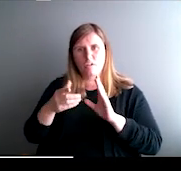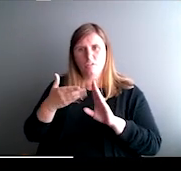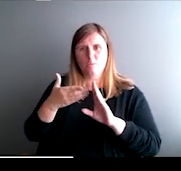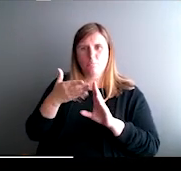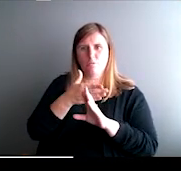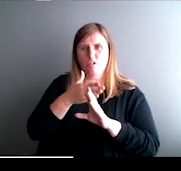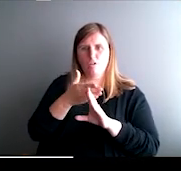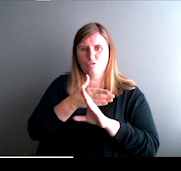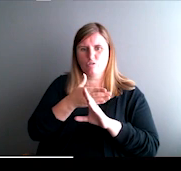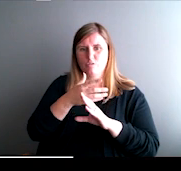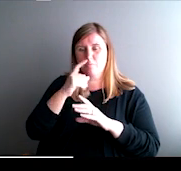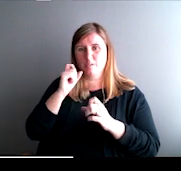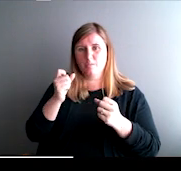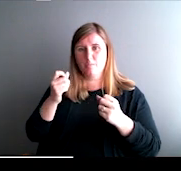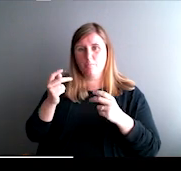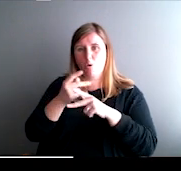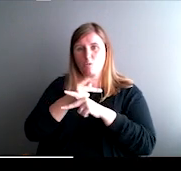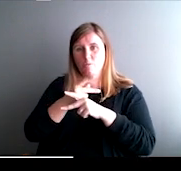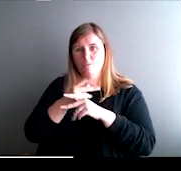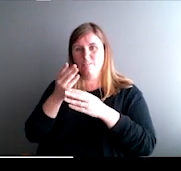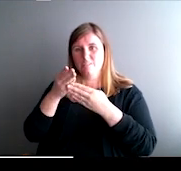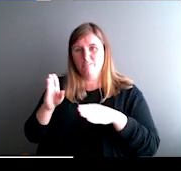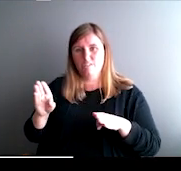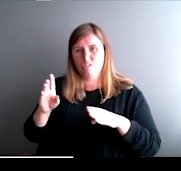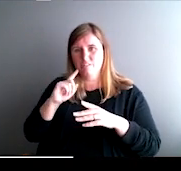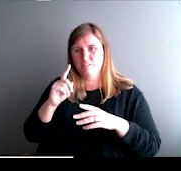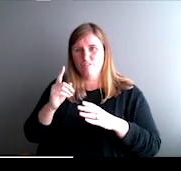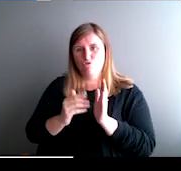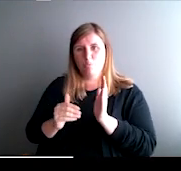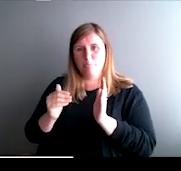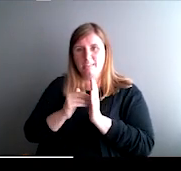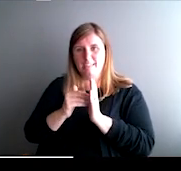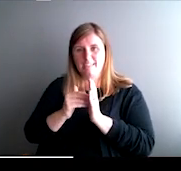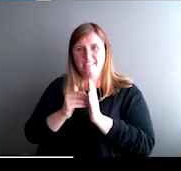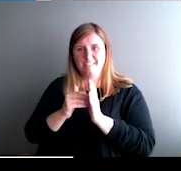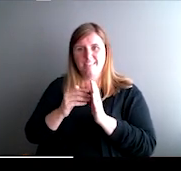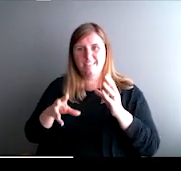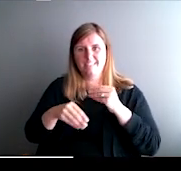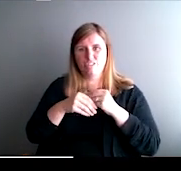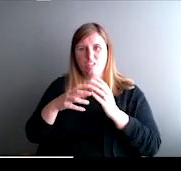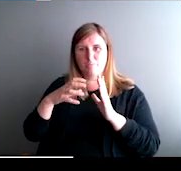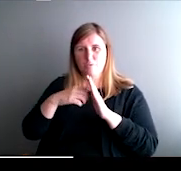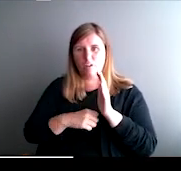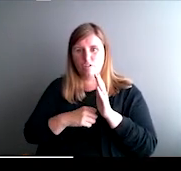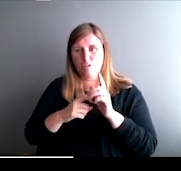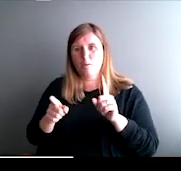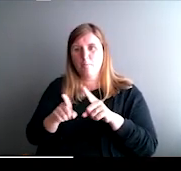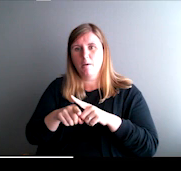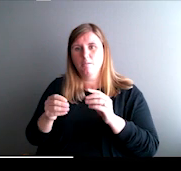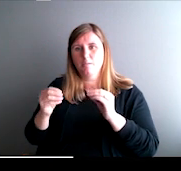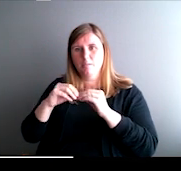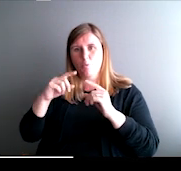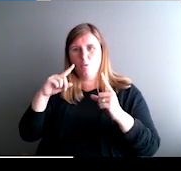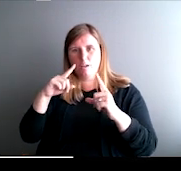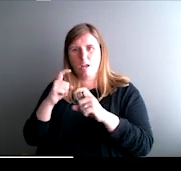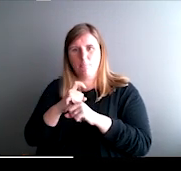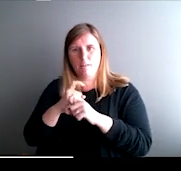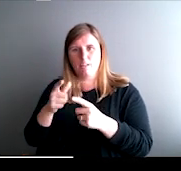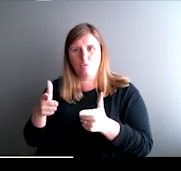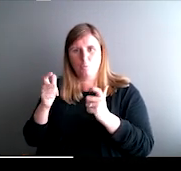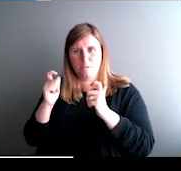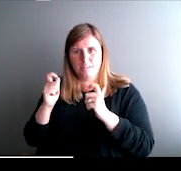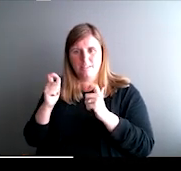precursors because multiplication and division is just repeated addition and subtraction, but it gets very much more complex very